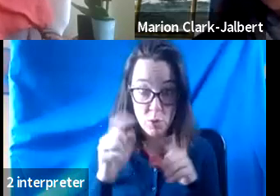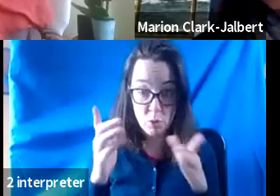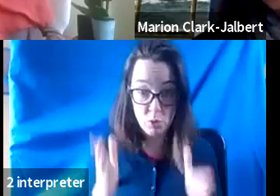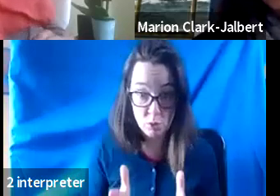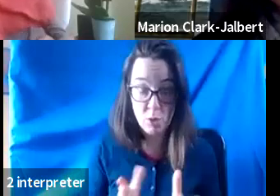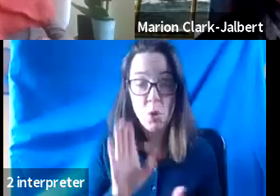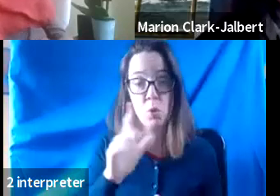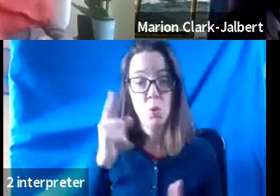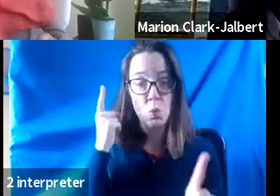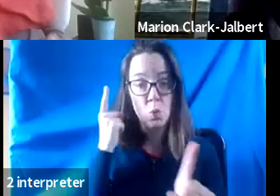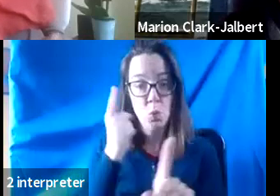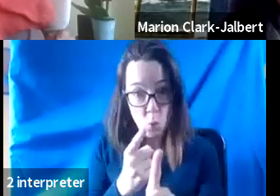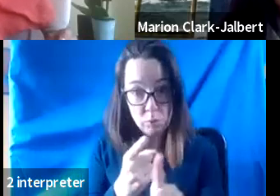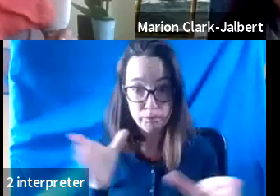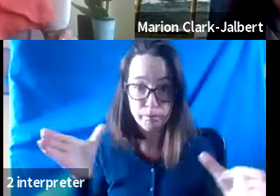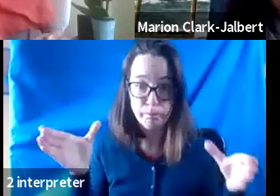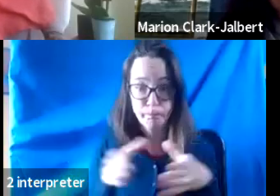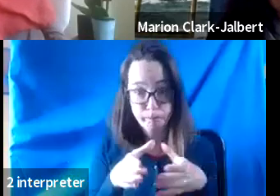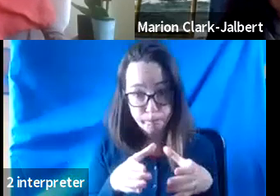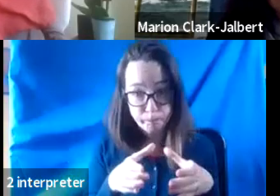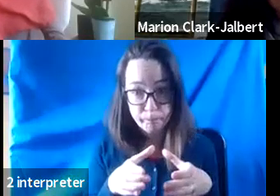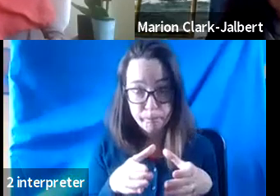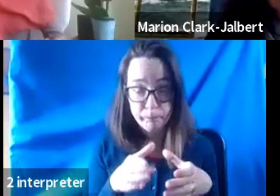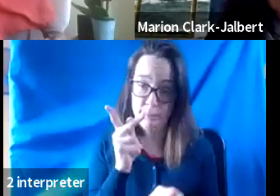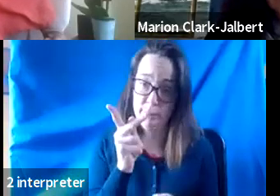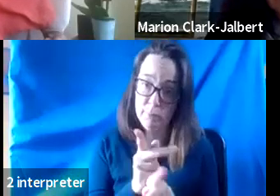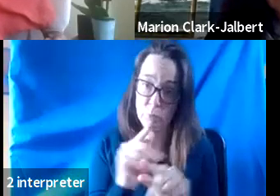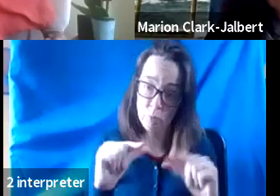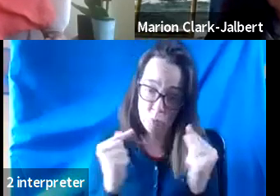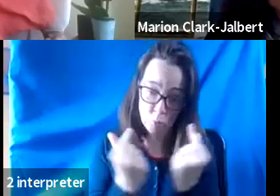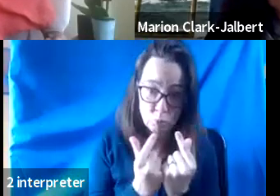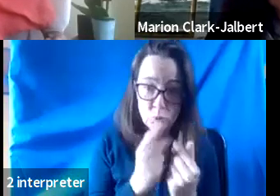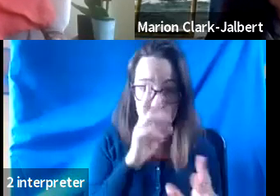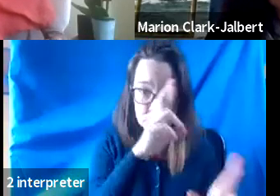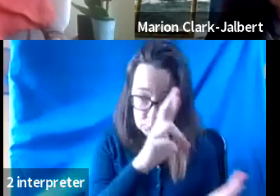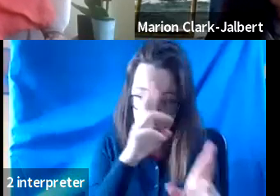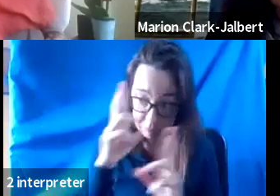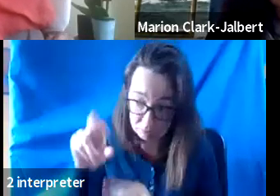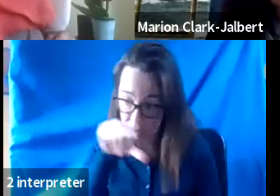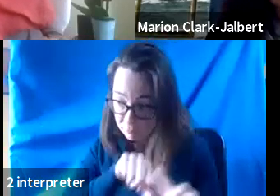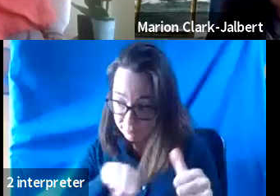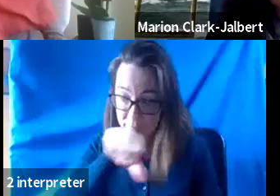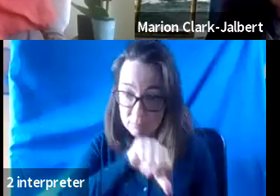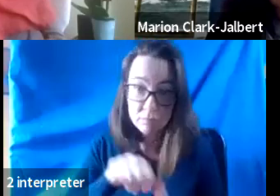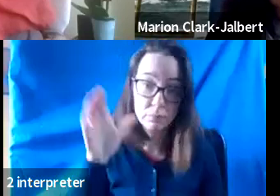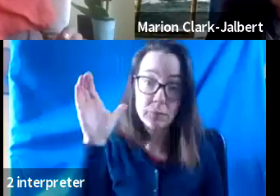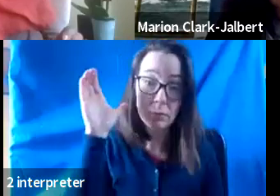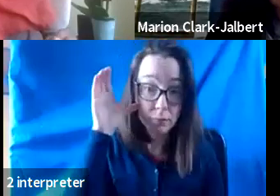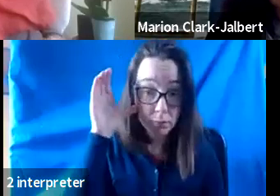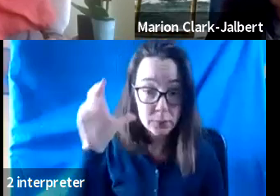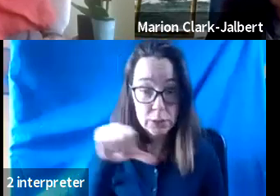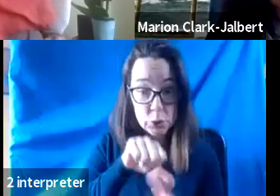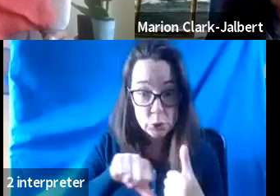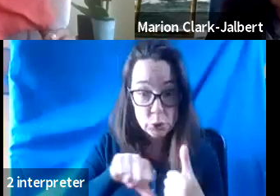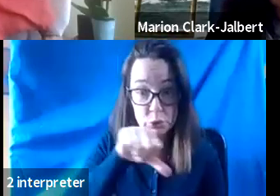try to bring everybody along. Where our goal is to try to keep the groups respectful and peaceful and listening to one another, and really